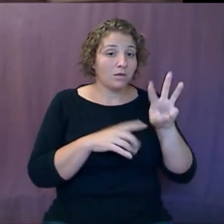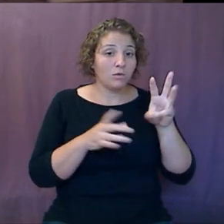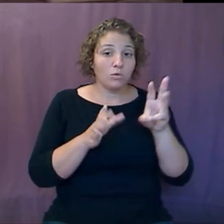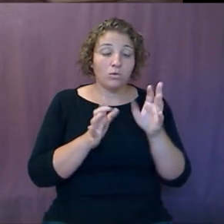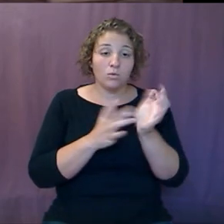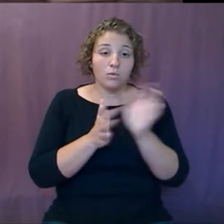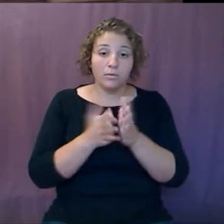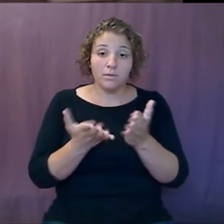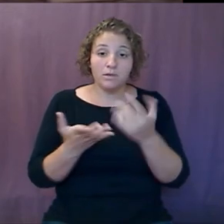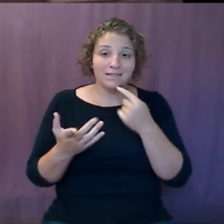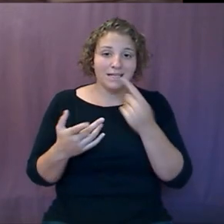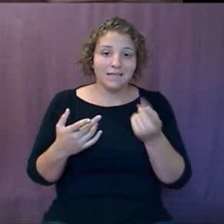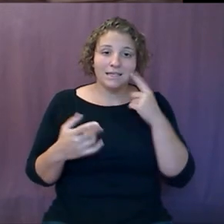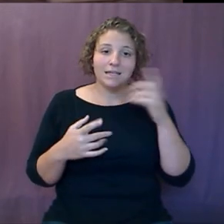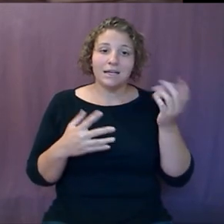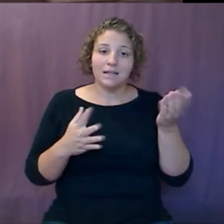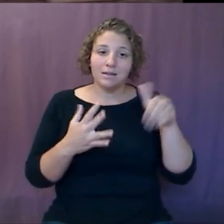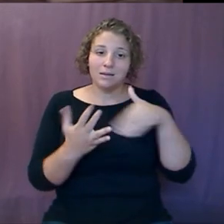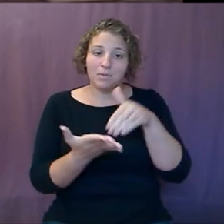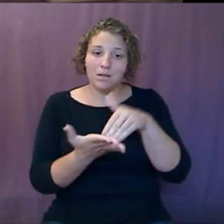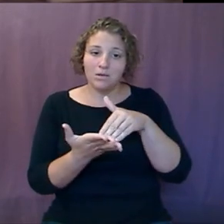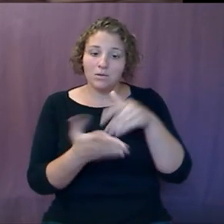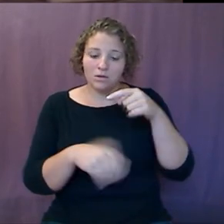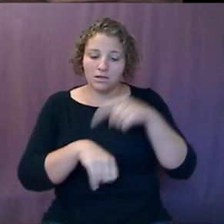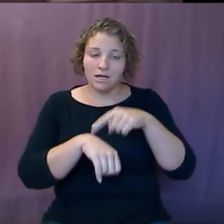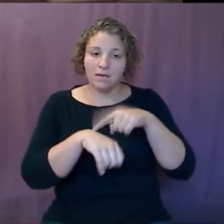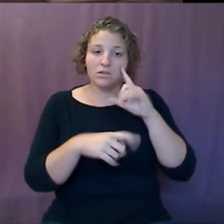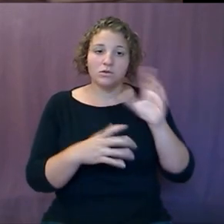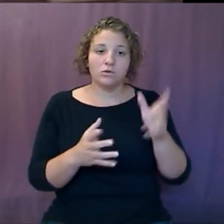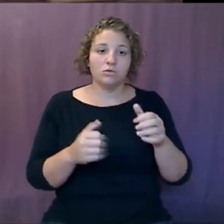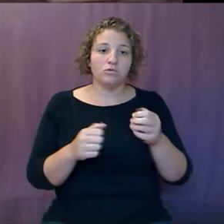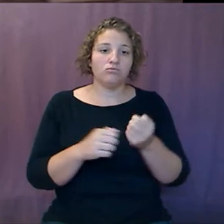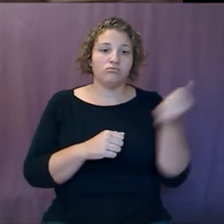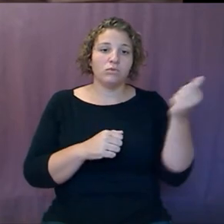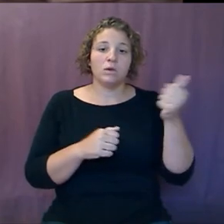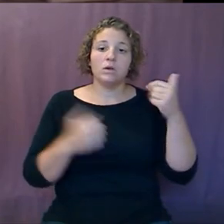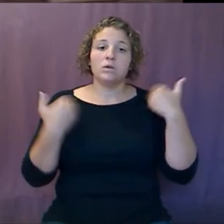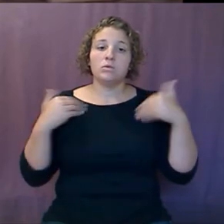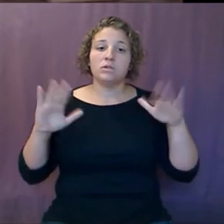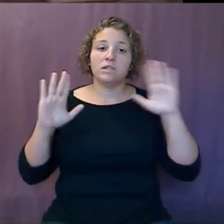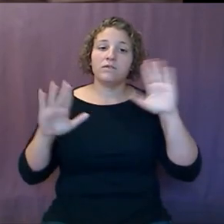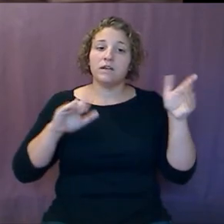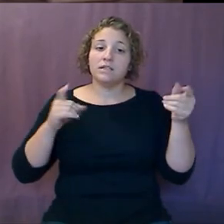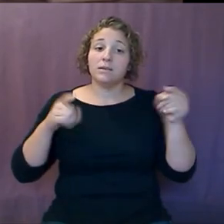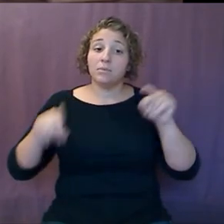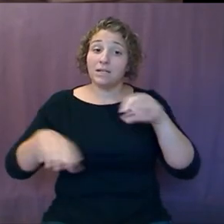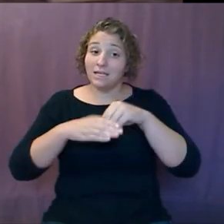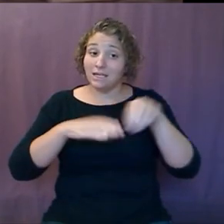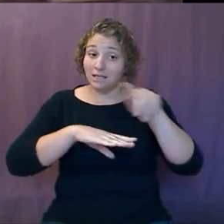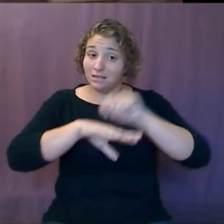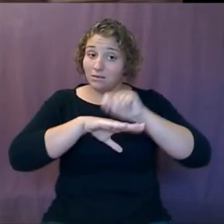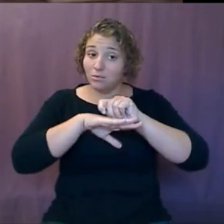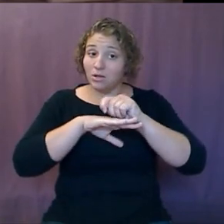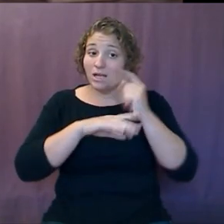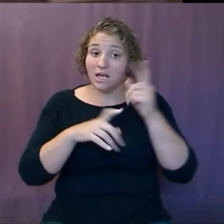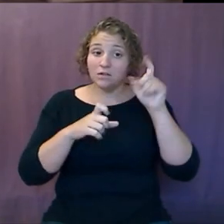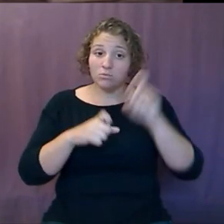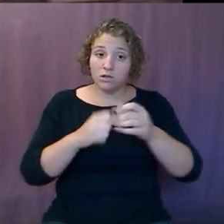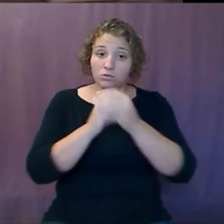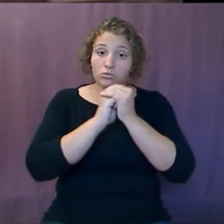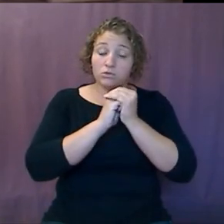away the offering the sacrifice and now he himself demands to be worshiped as God and so this brings us to the middle of that